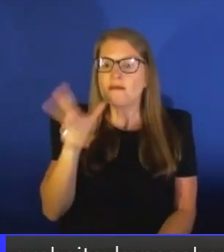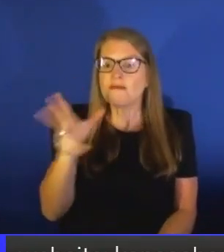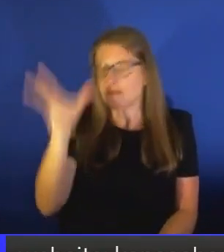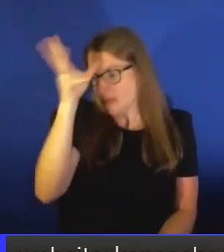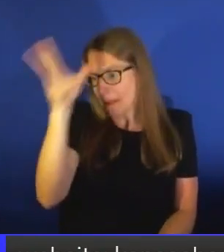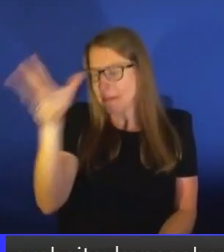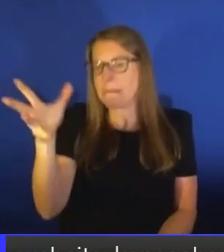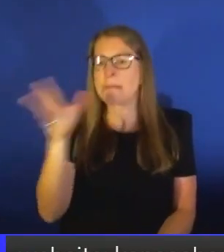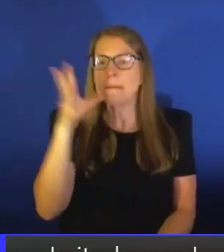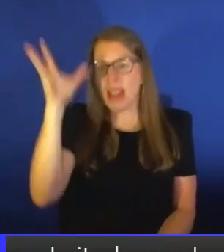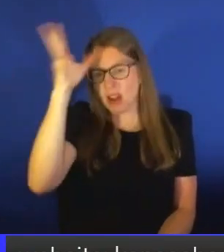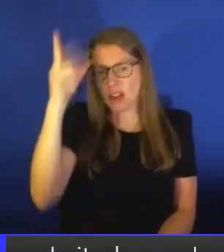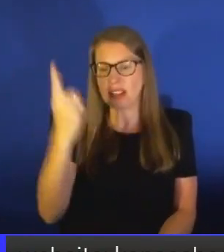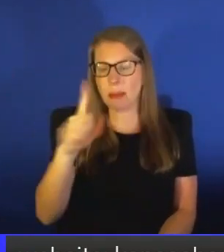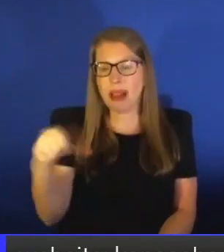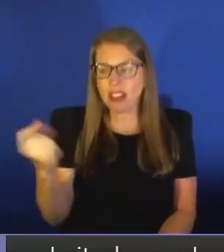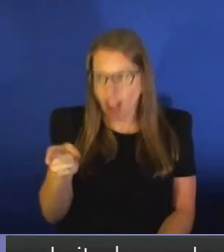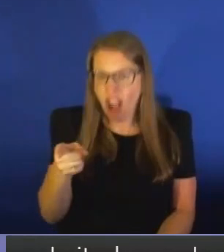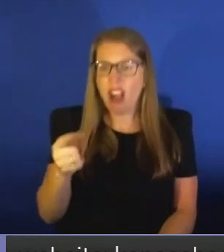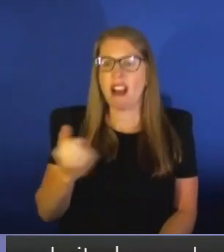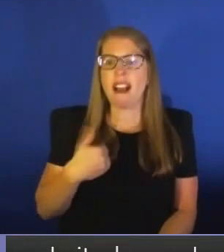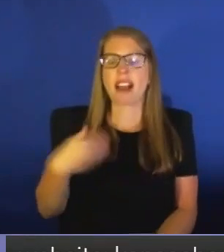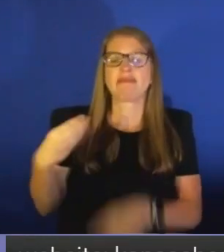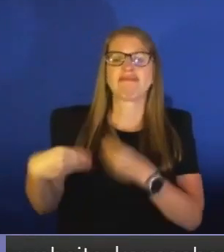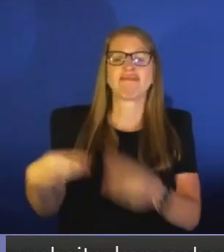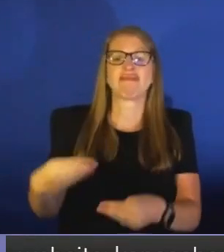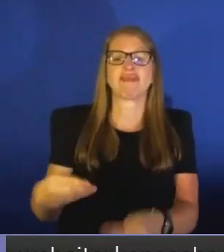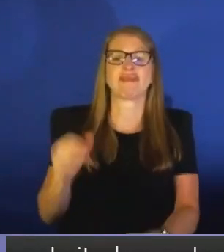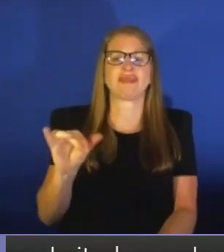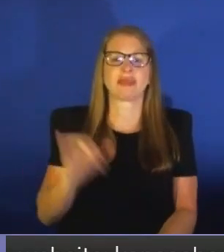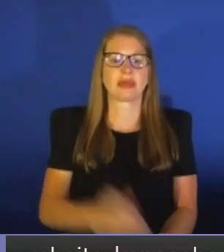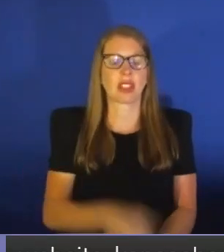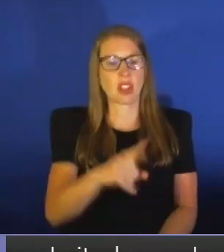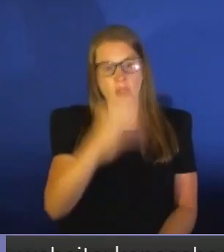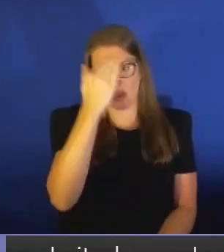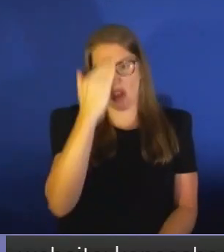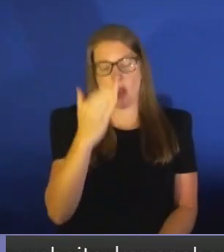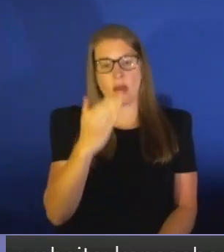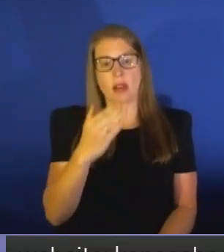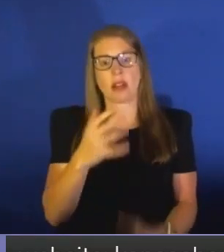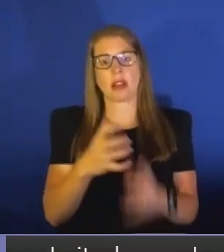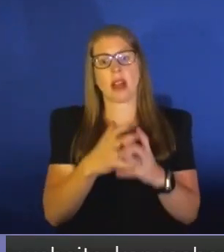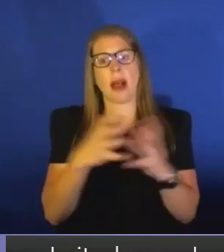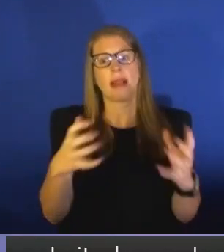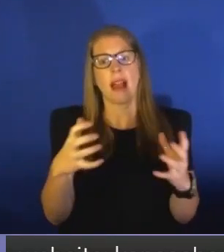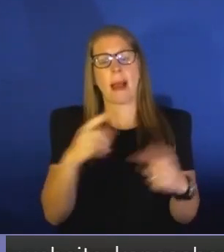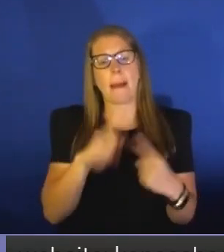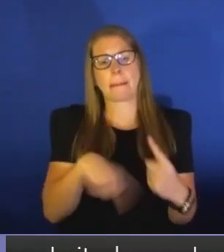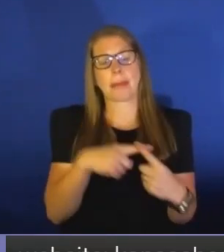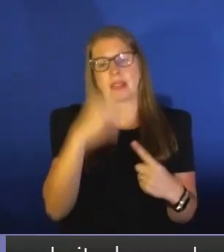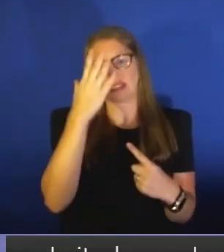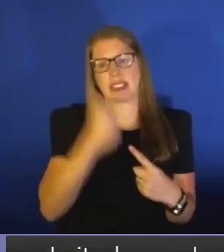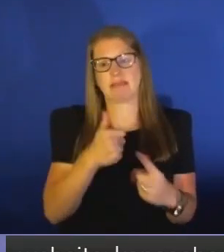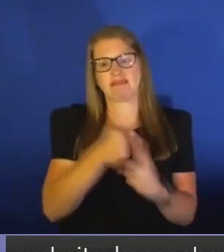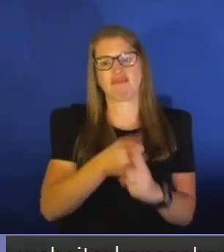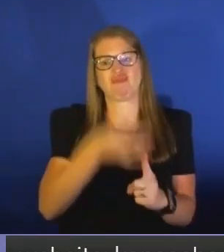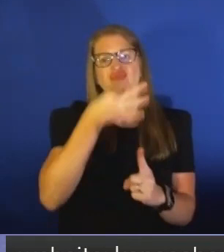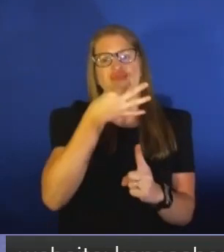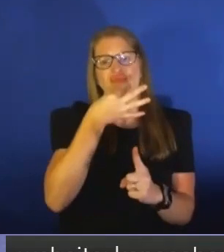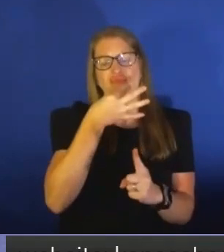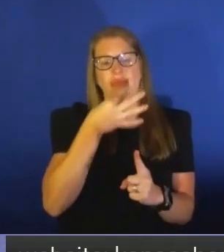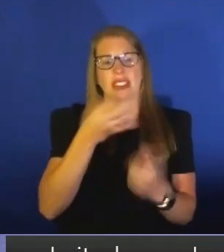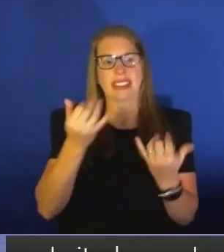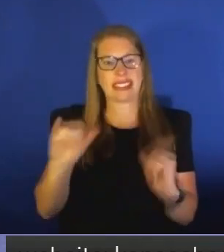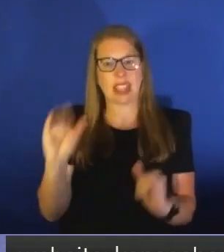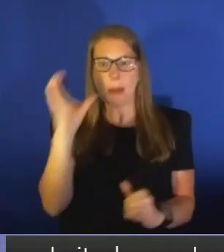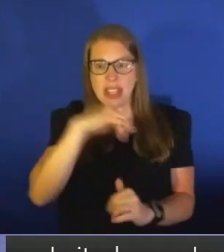or someone else had night terrors. But it's so interesting. You know so much about sleep. You are our expert, but it's just, there seems like to be so much mystery still behind